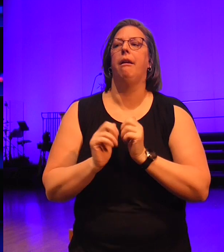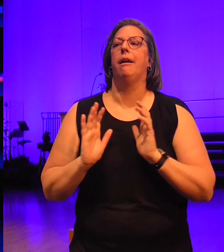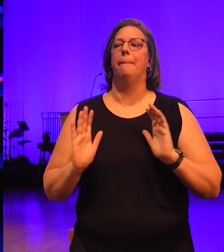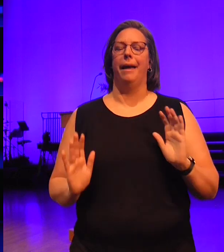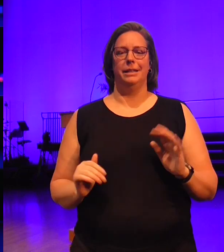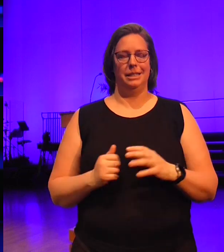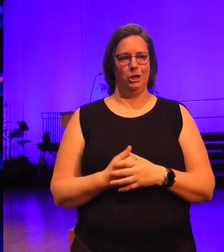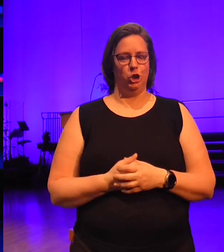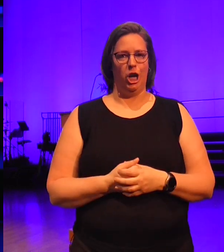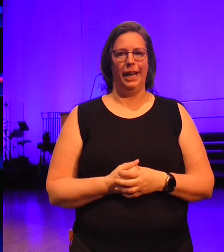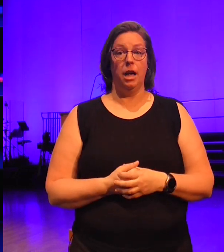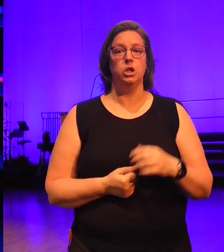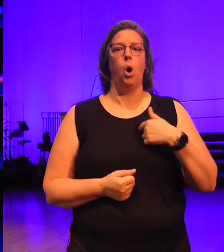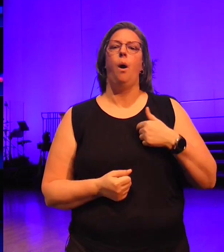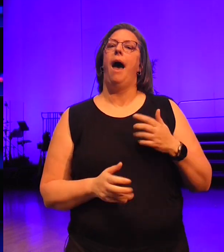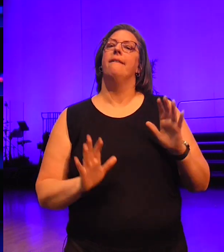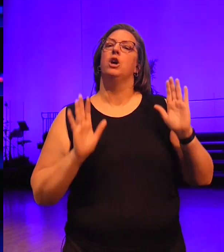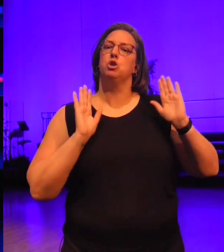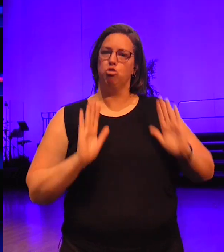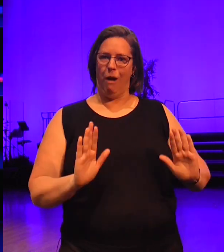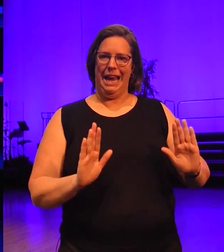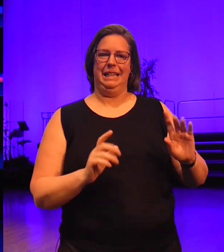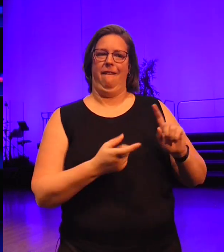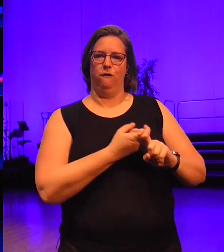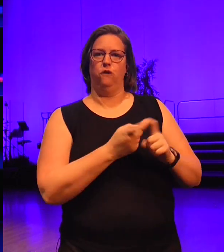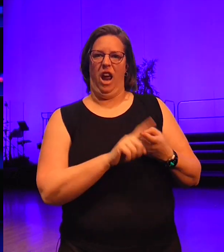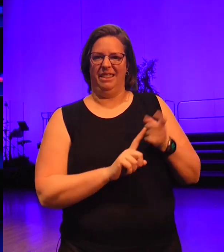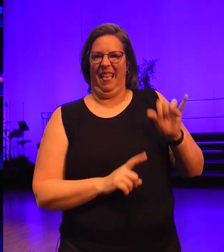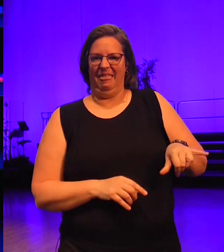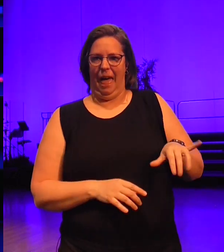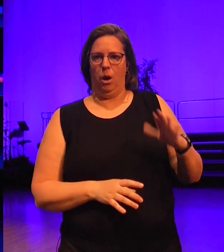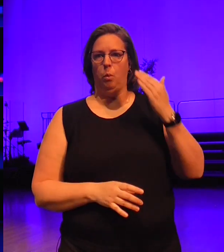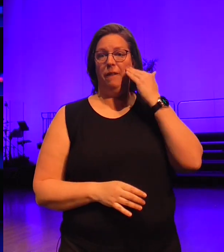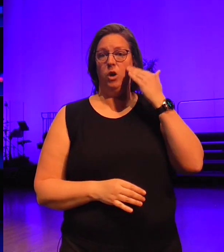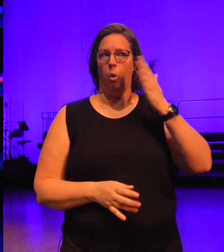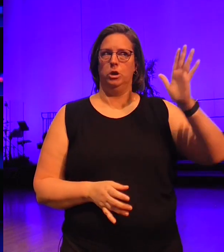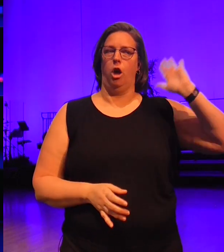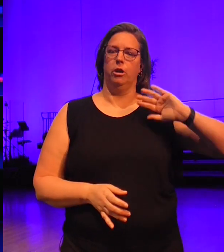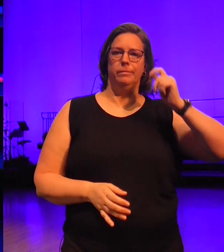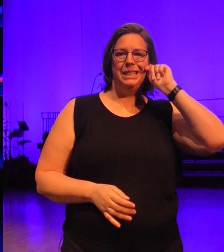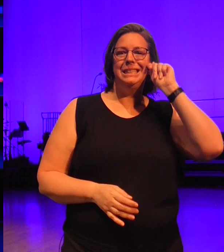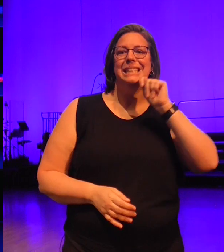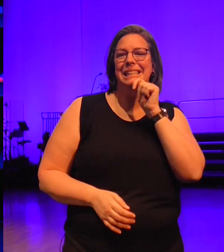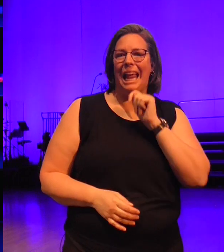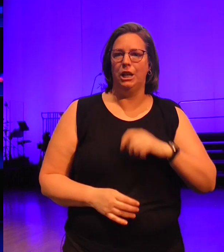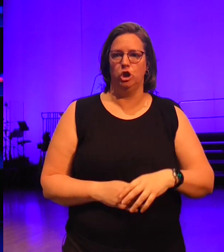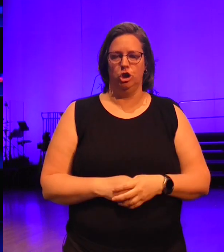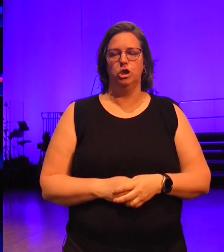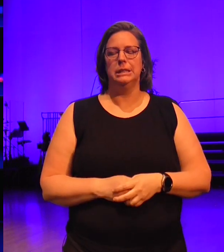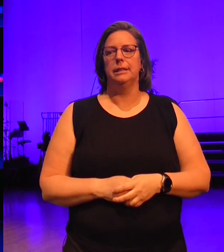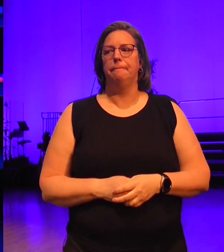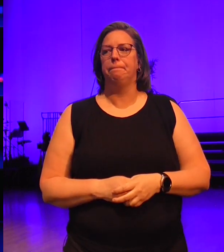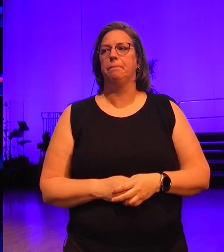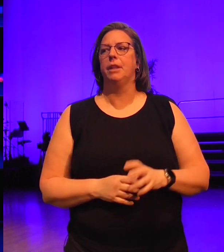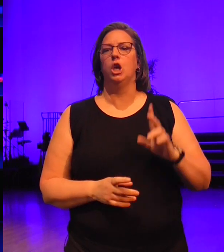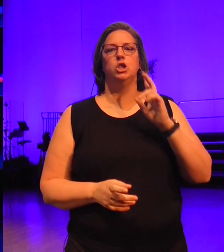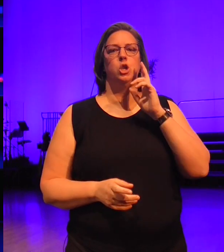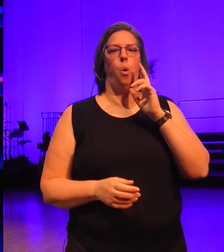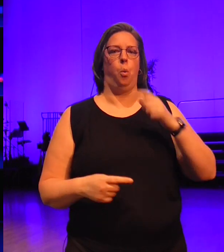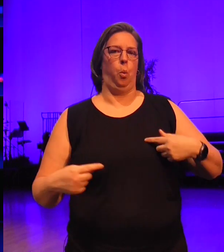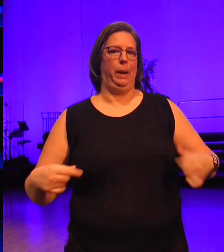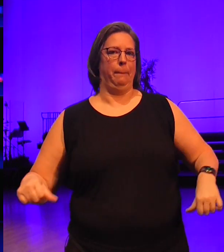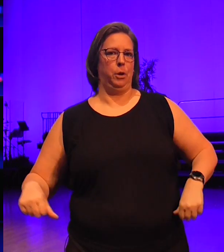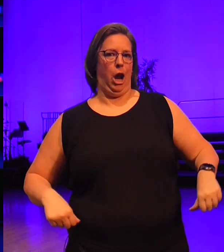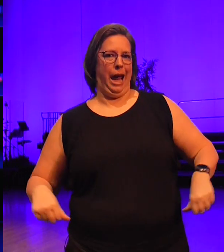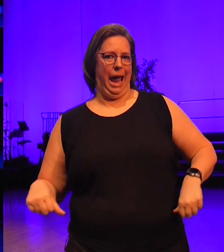a great frenemy. We've known each other since we were teenagers. And what we do is we try to brag about things going on in our